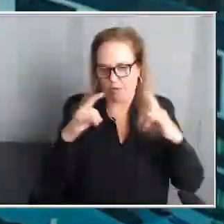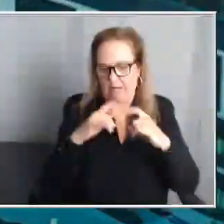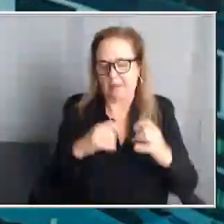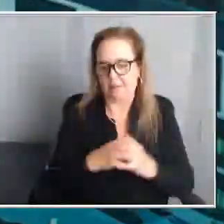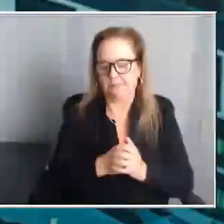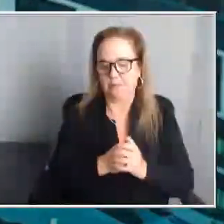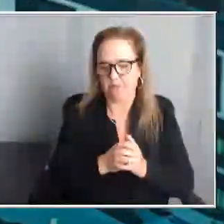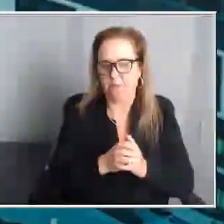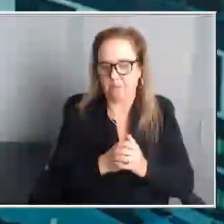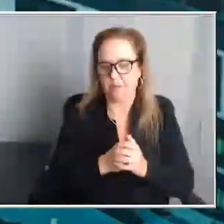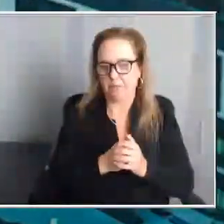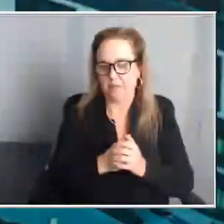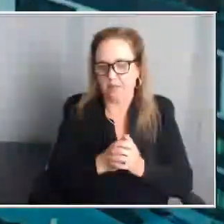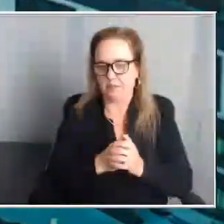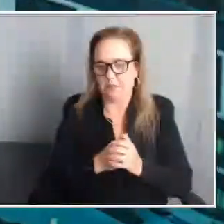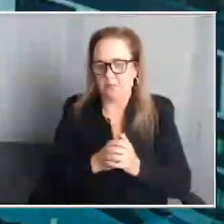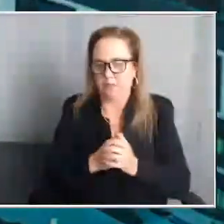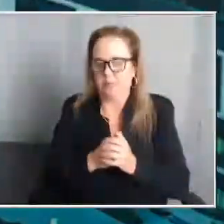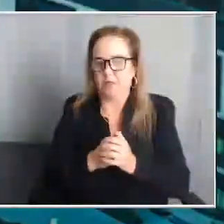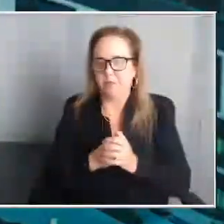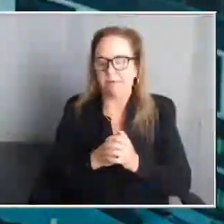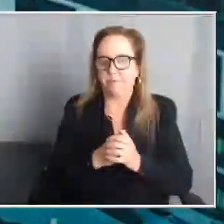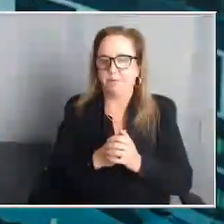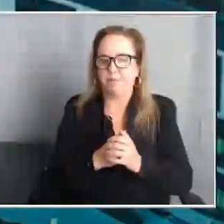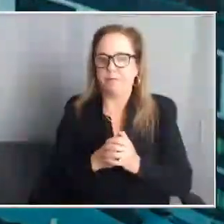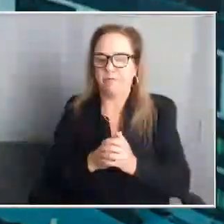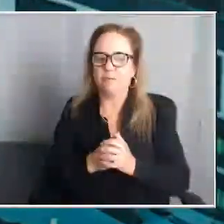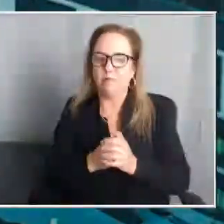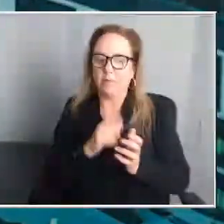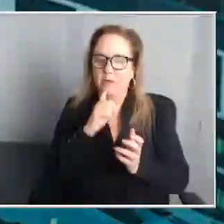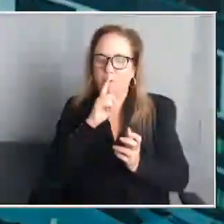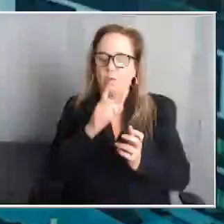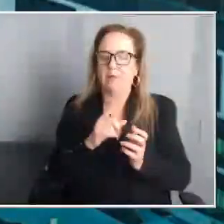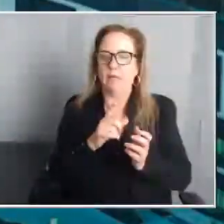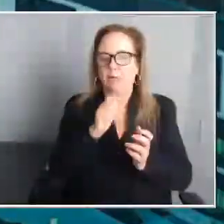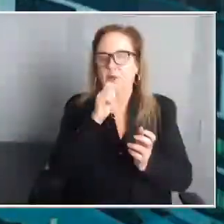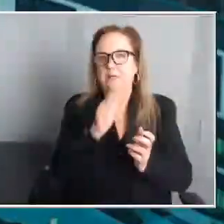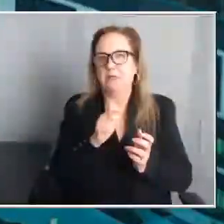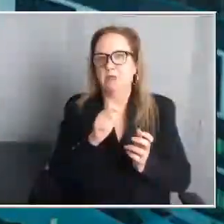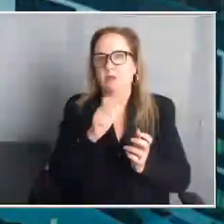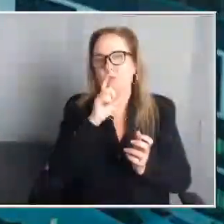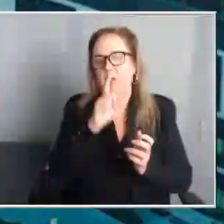camps. It wasn't really